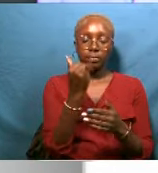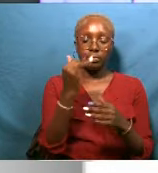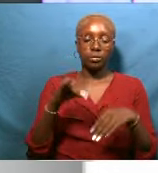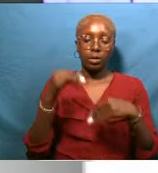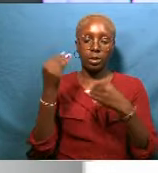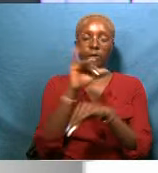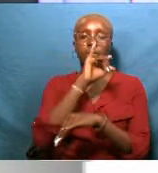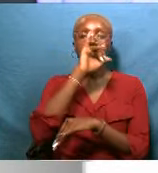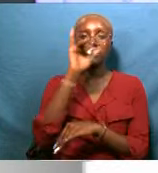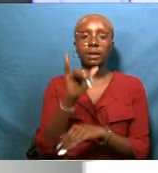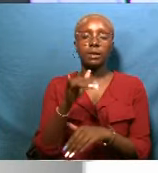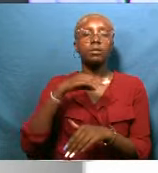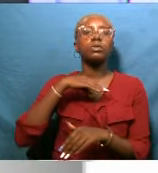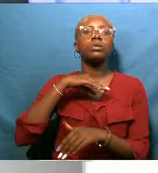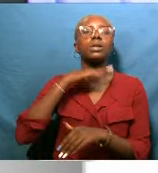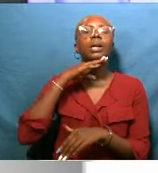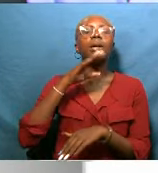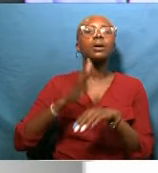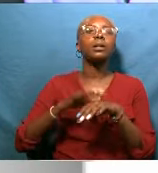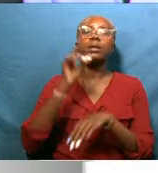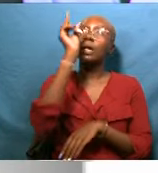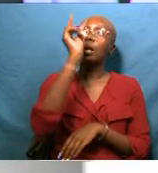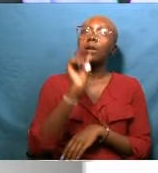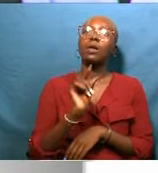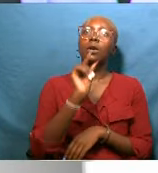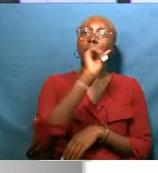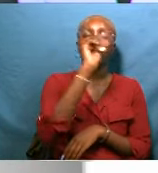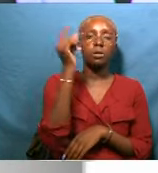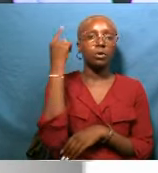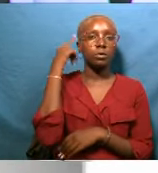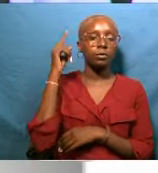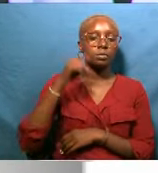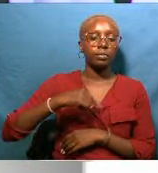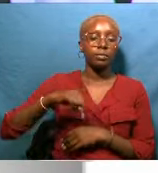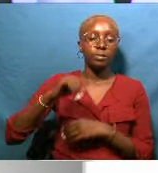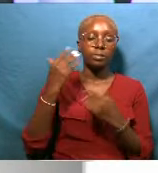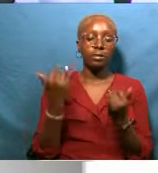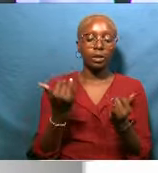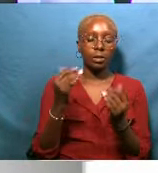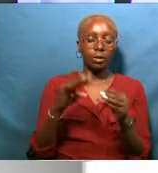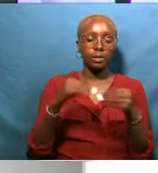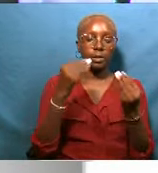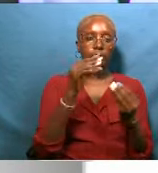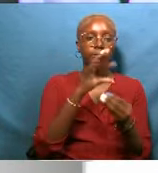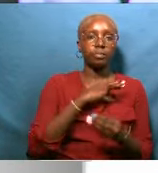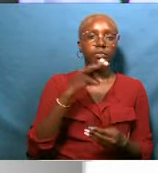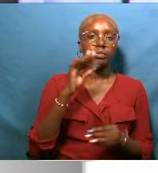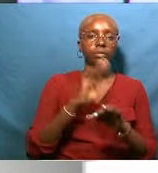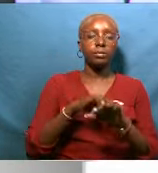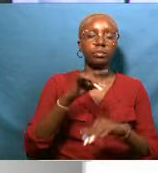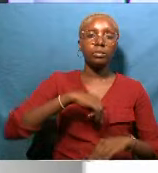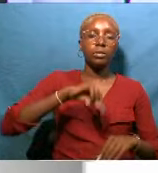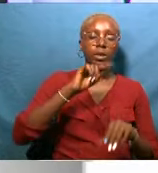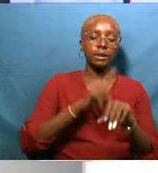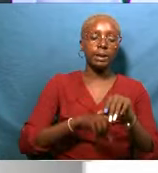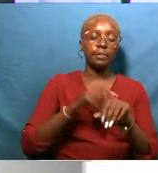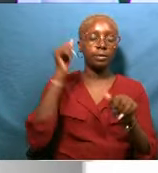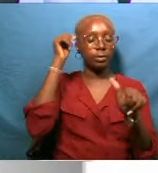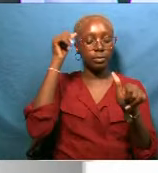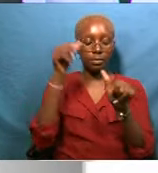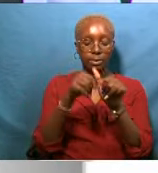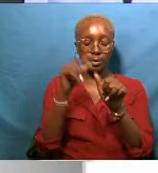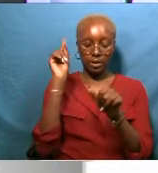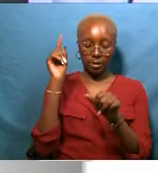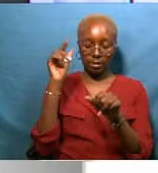to die on the cross for us who owe you everything. Pour your refreshing Spirit on us as we remember him in the way he